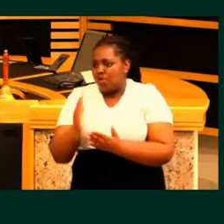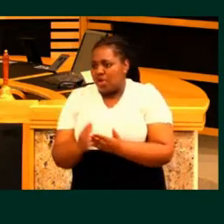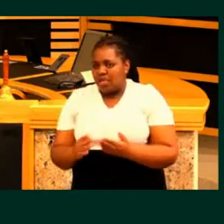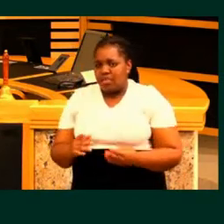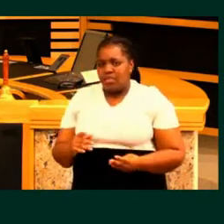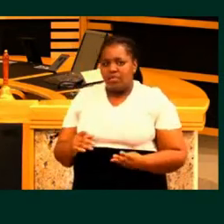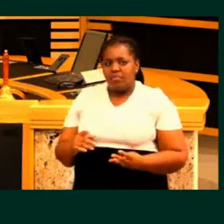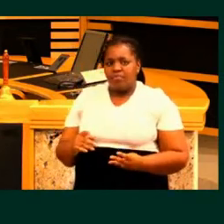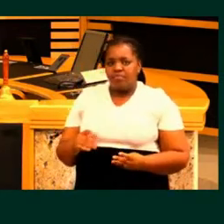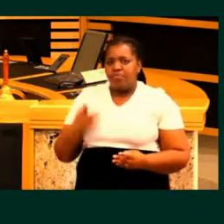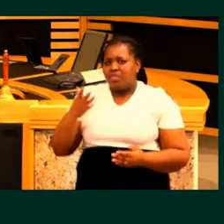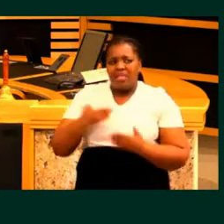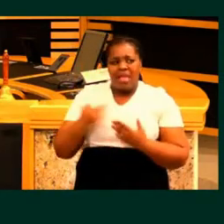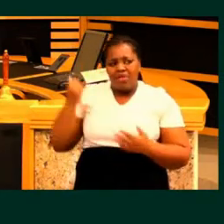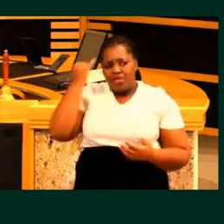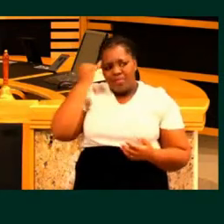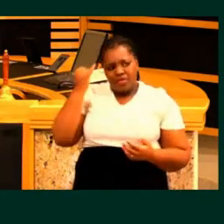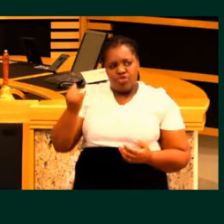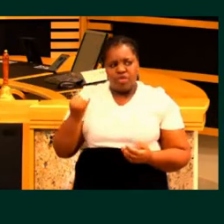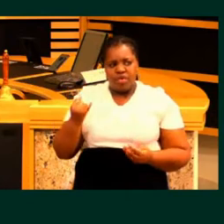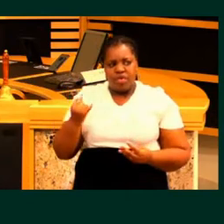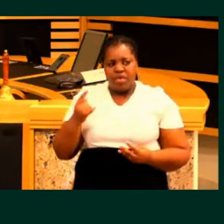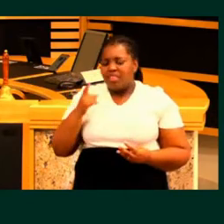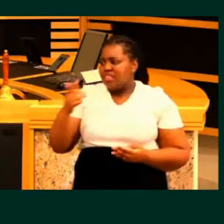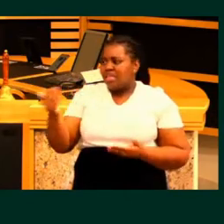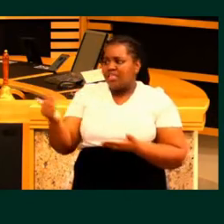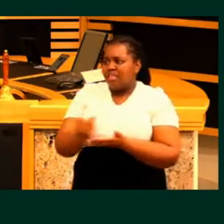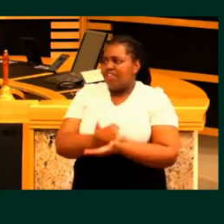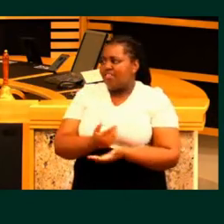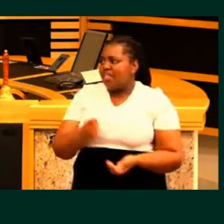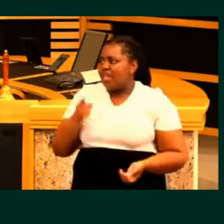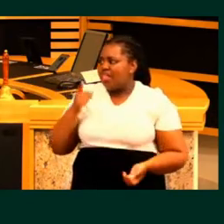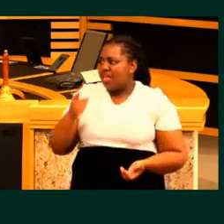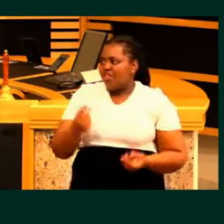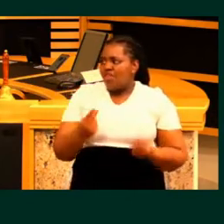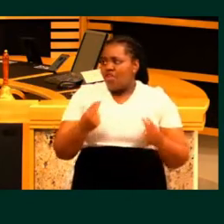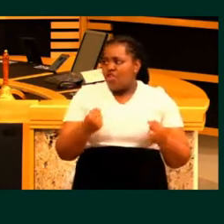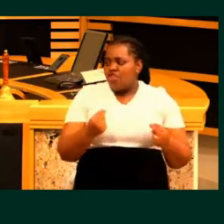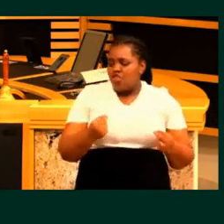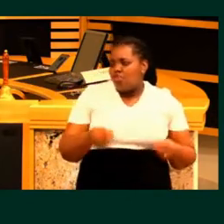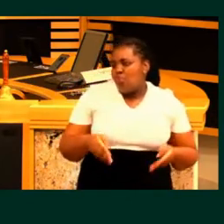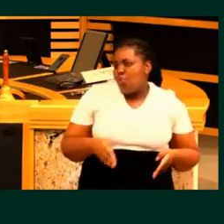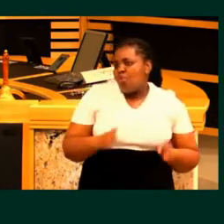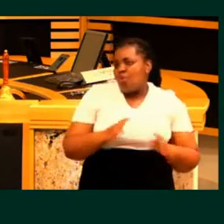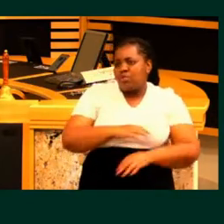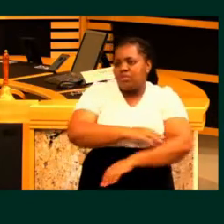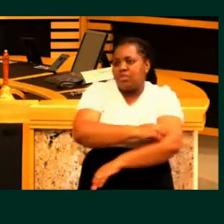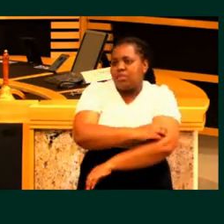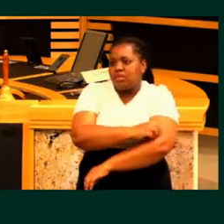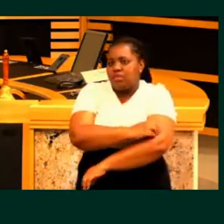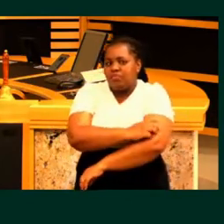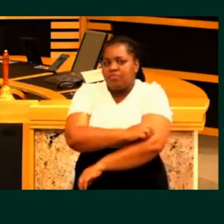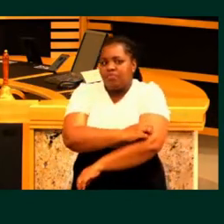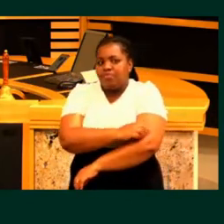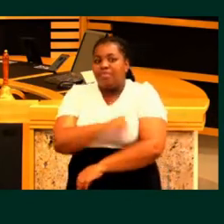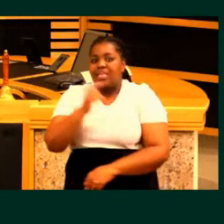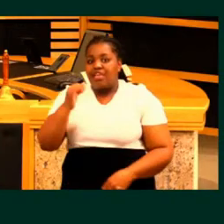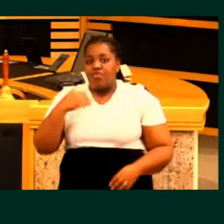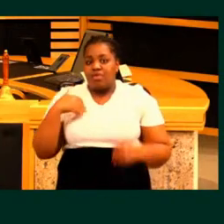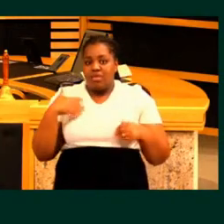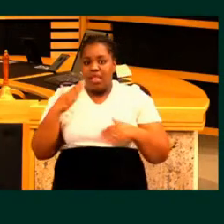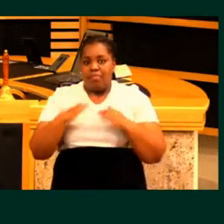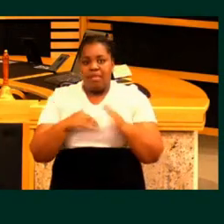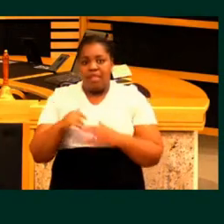road can you imagine the saving that can go into New Roads infrastru structure if we start building that